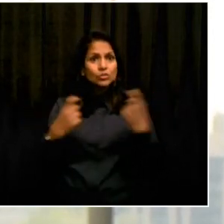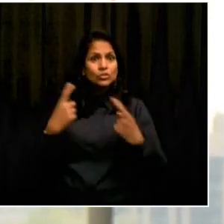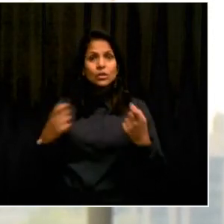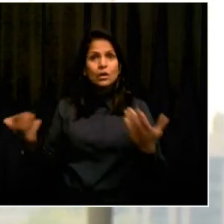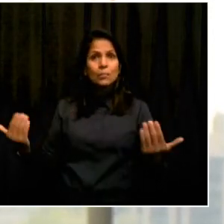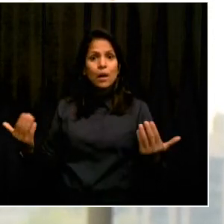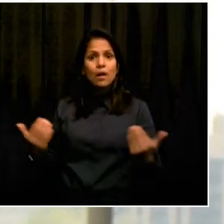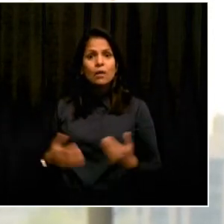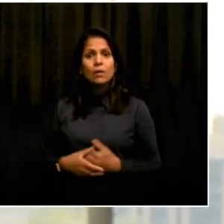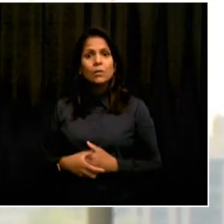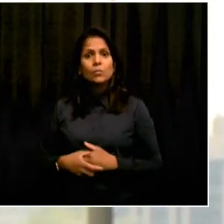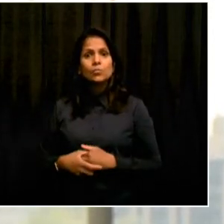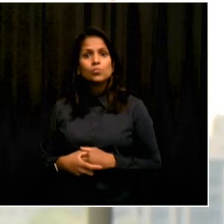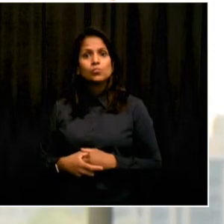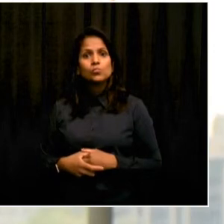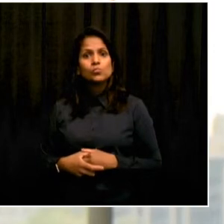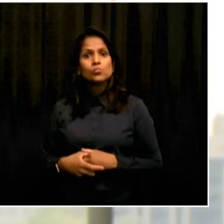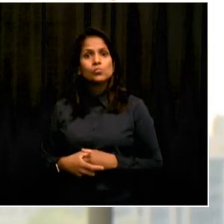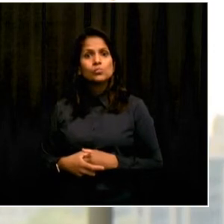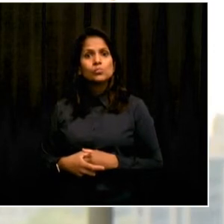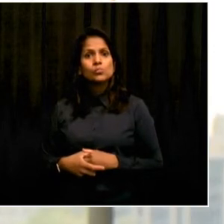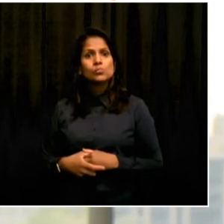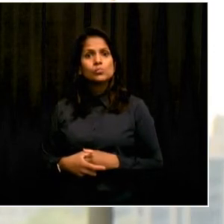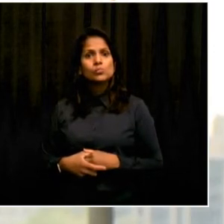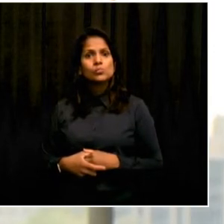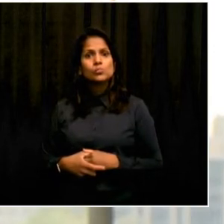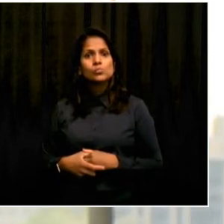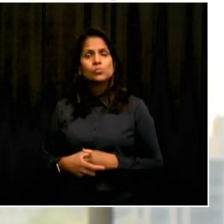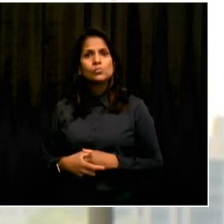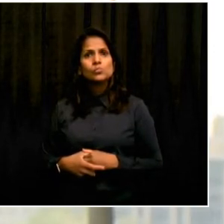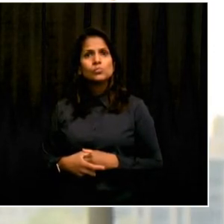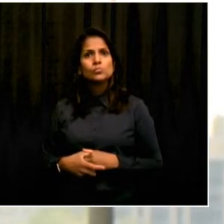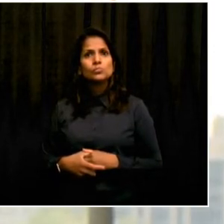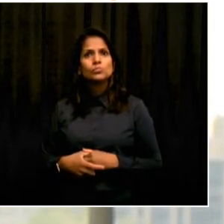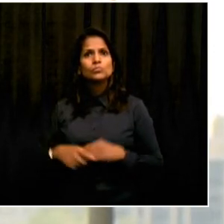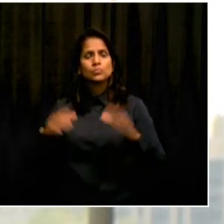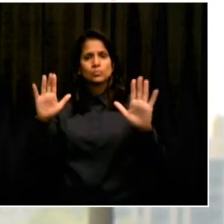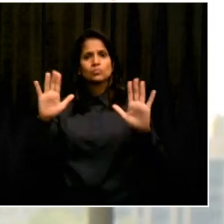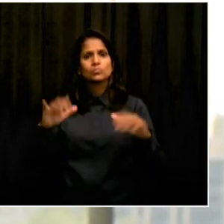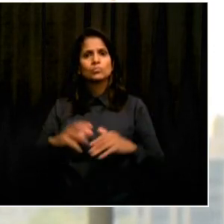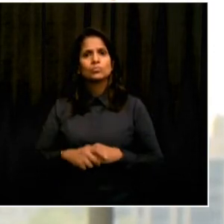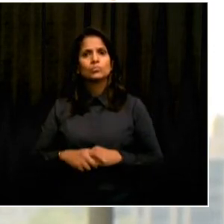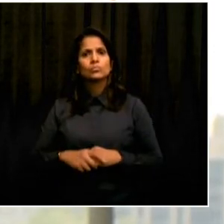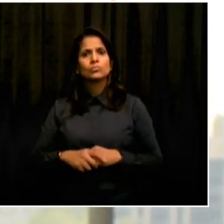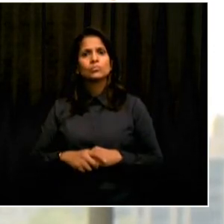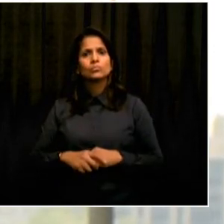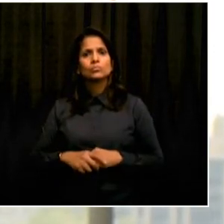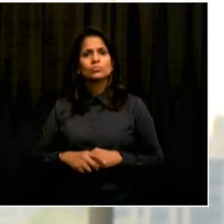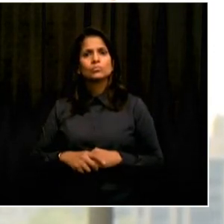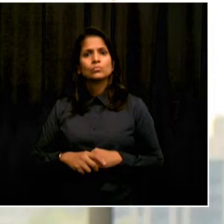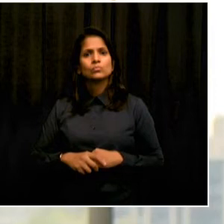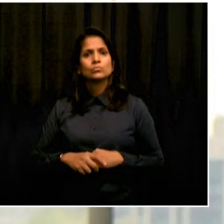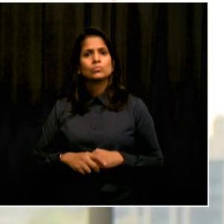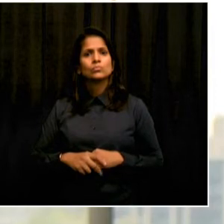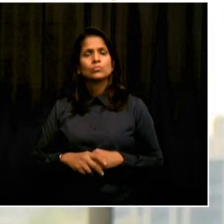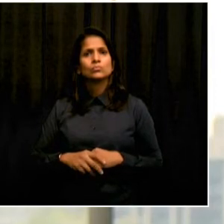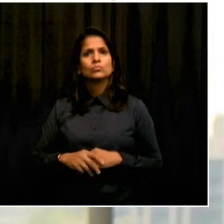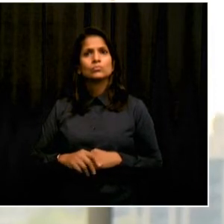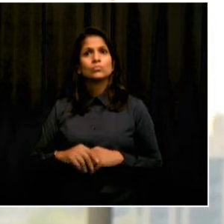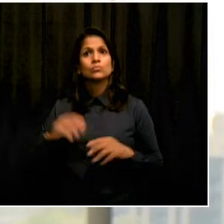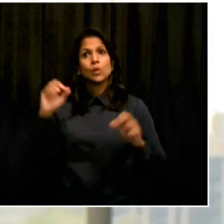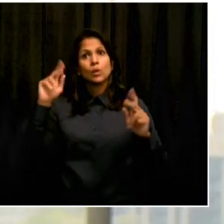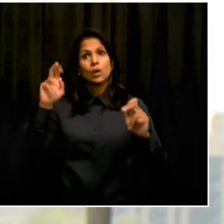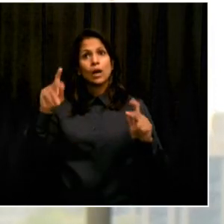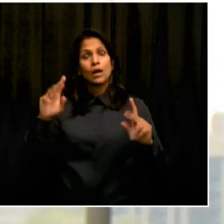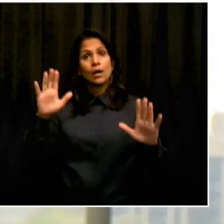ahead. I said we had two more. Guys, come on. Mr. Mayor, on behalf of my colleagues. All right, if you wanna call